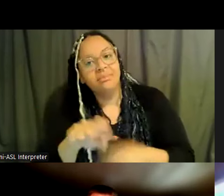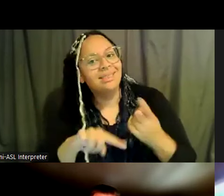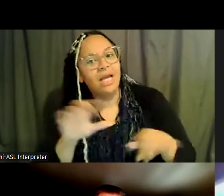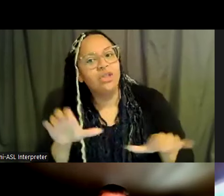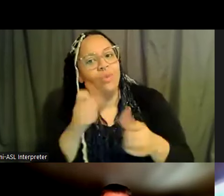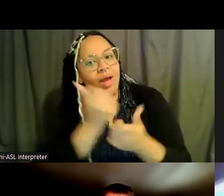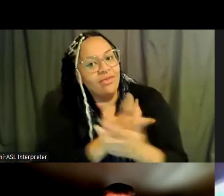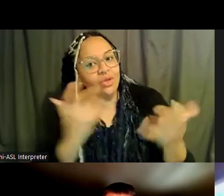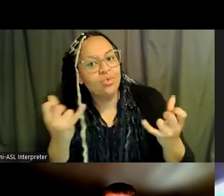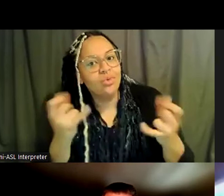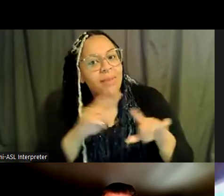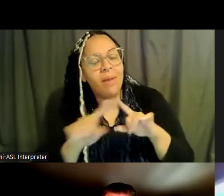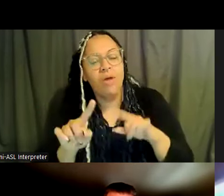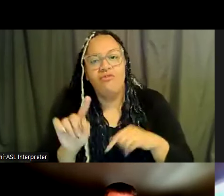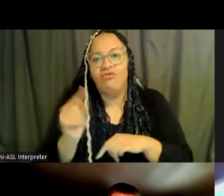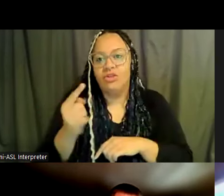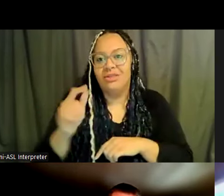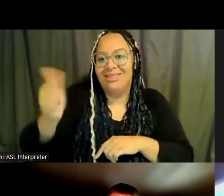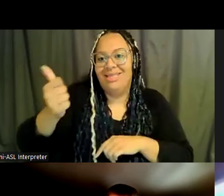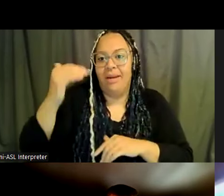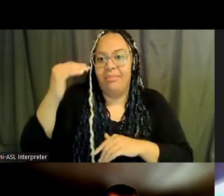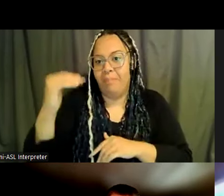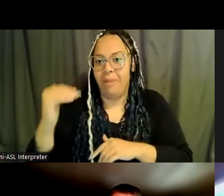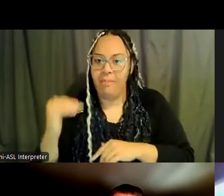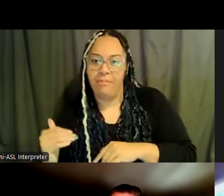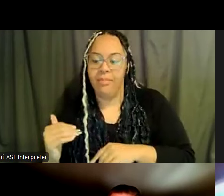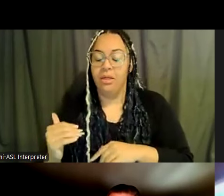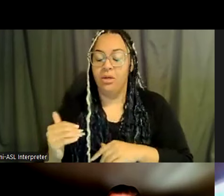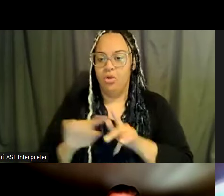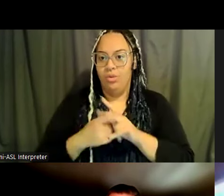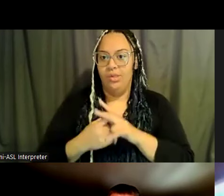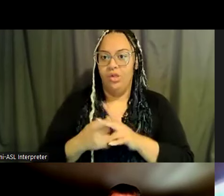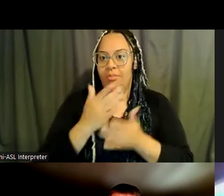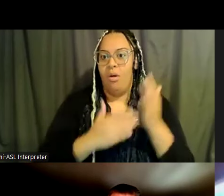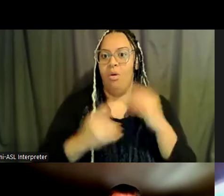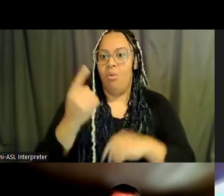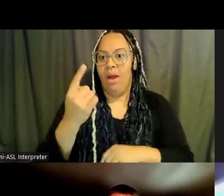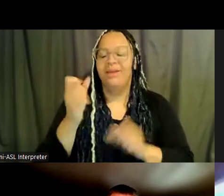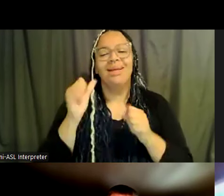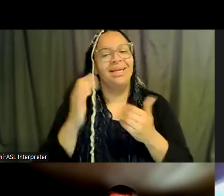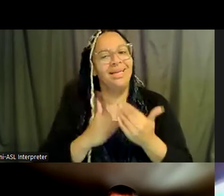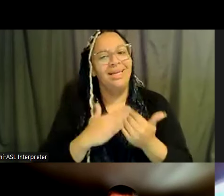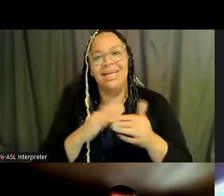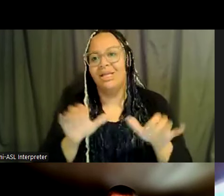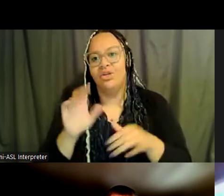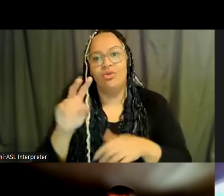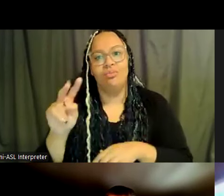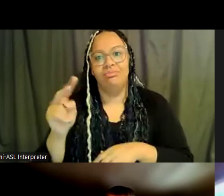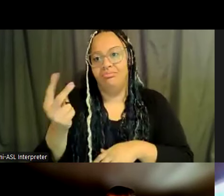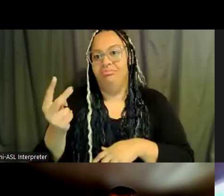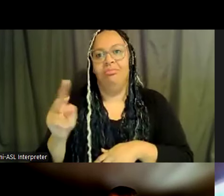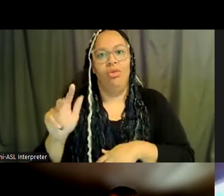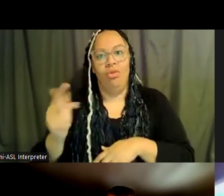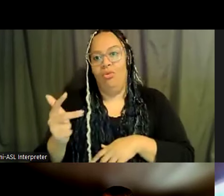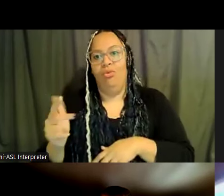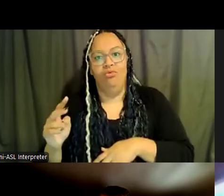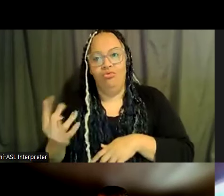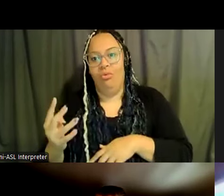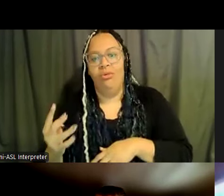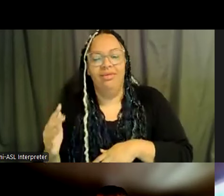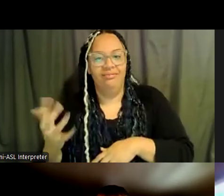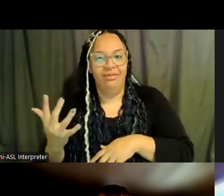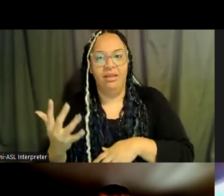but what are the first 10 steps? Once you start taking step 1, it's a lot easier to do step 2. But when you just say kind of,